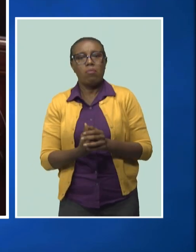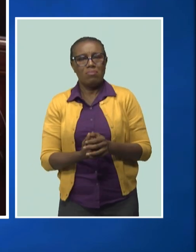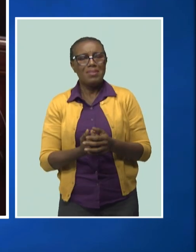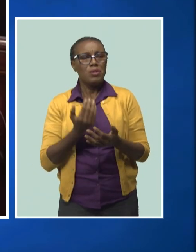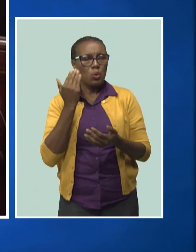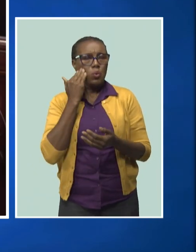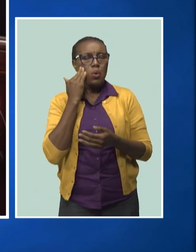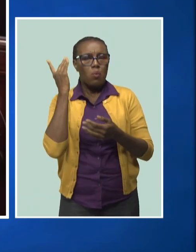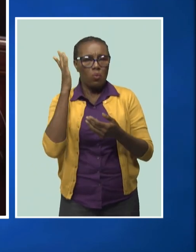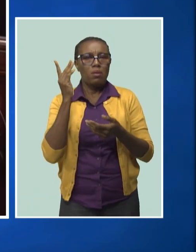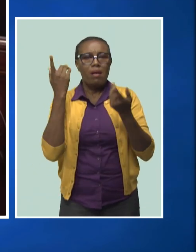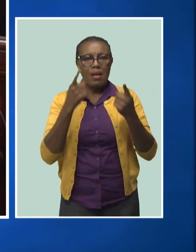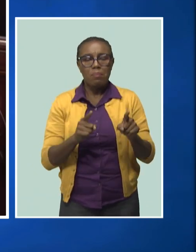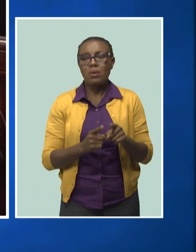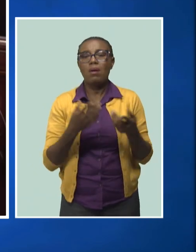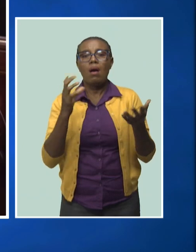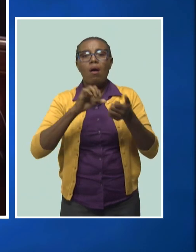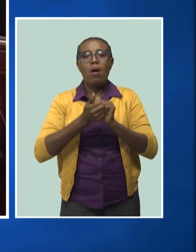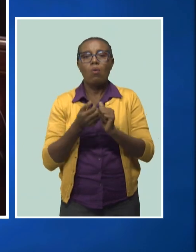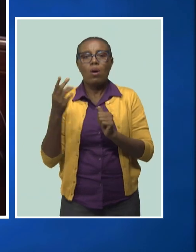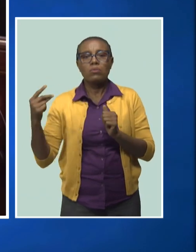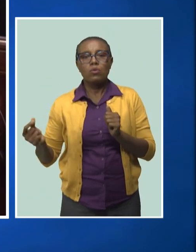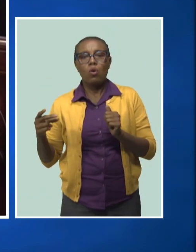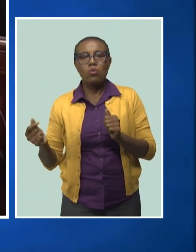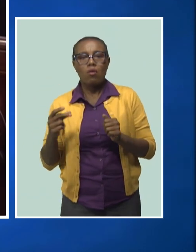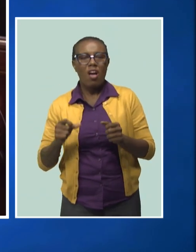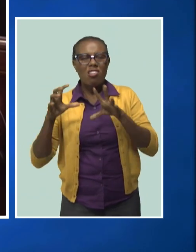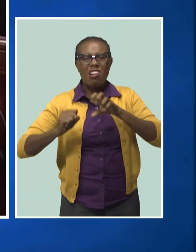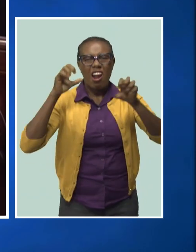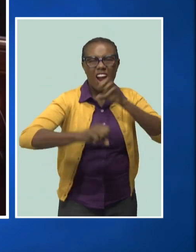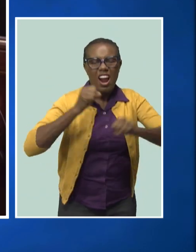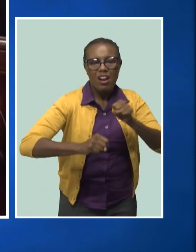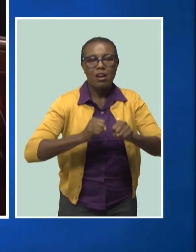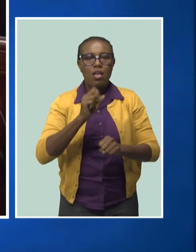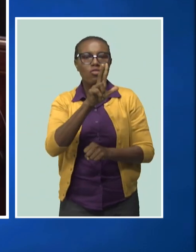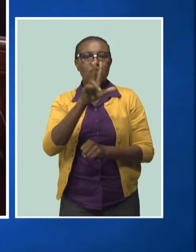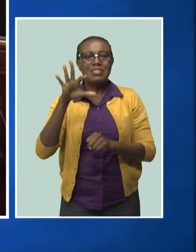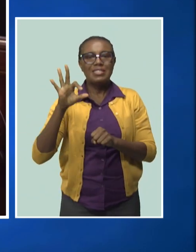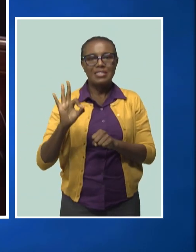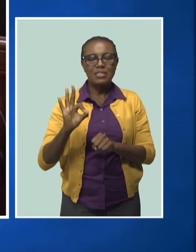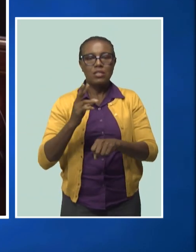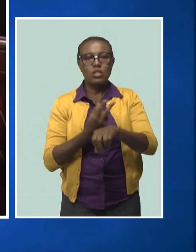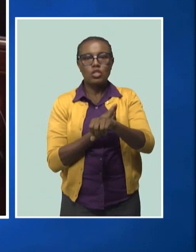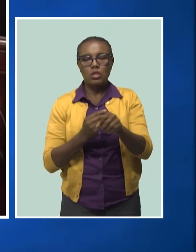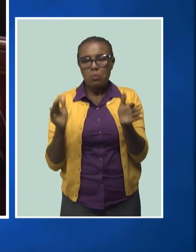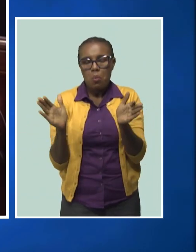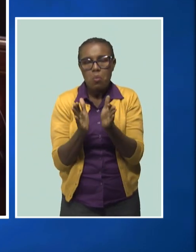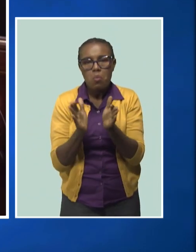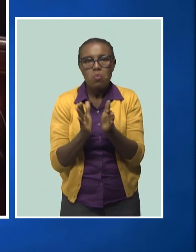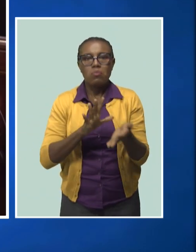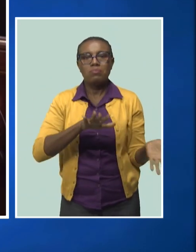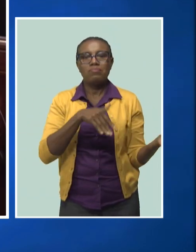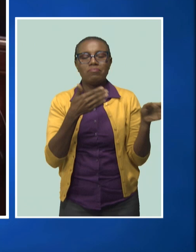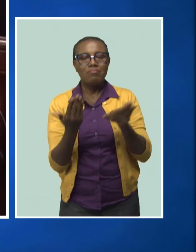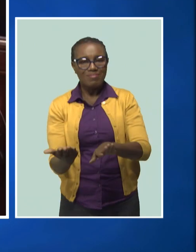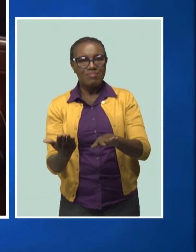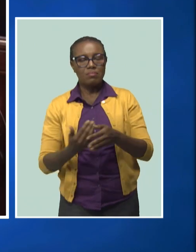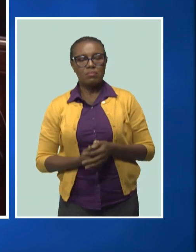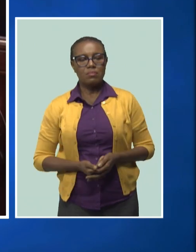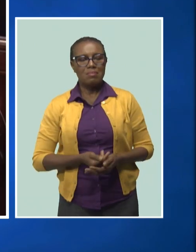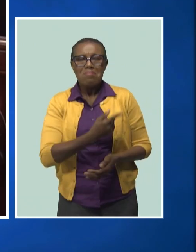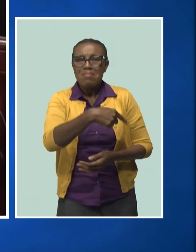sheep, there was a dog that attacked 39 of them, of the sheep and lambs that were killed. Mr. Speaker, nothing wrong with